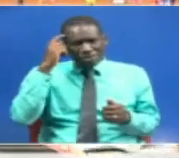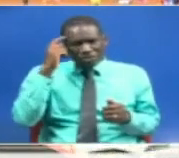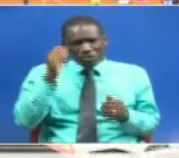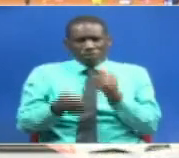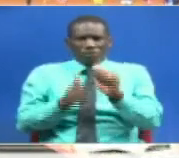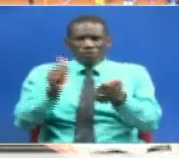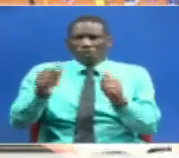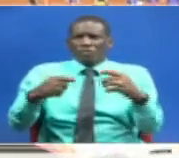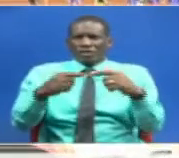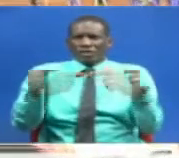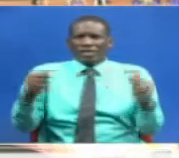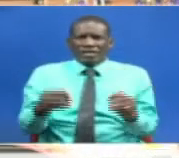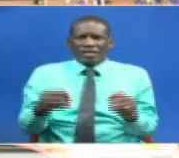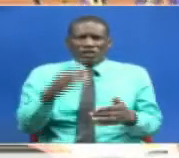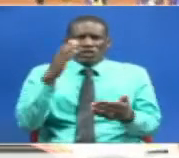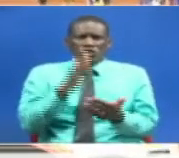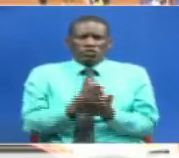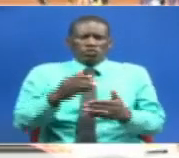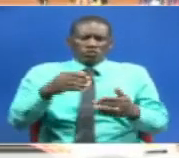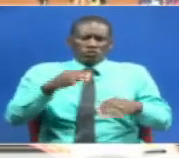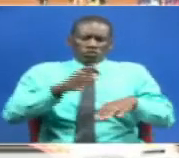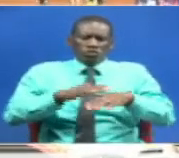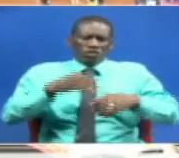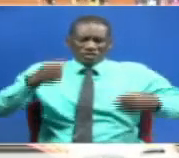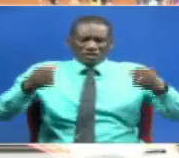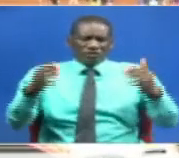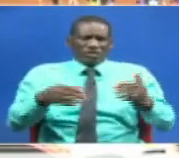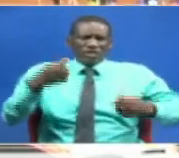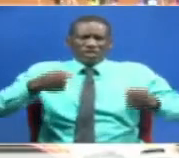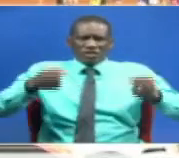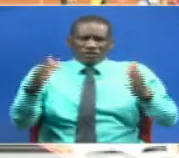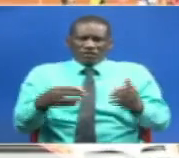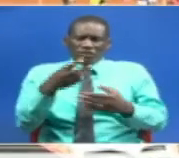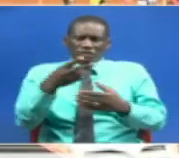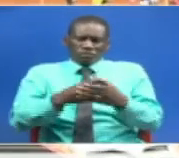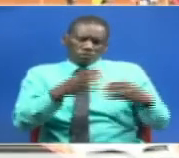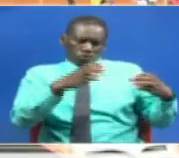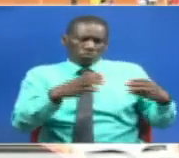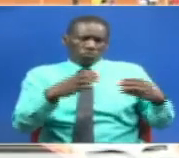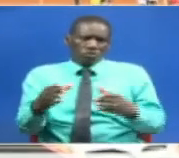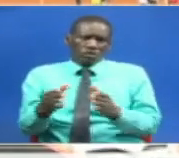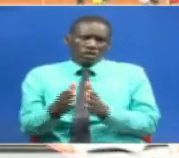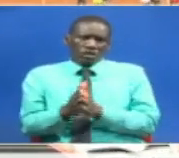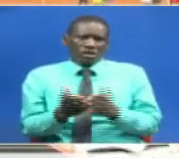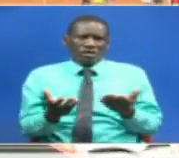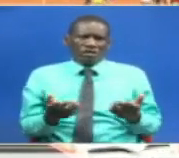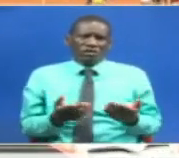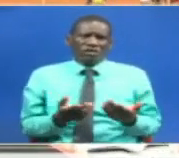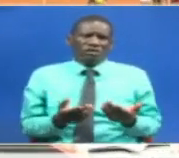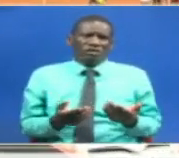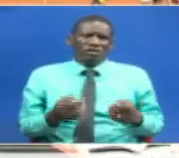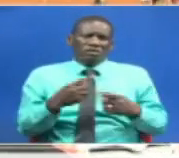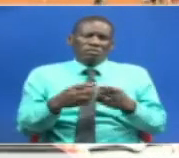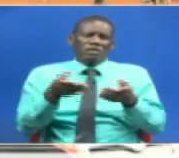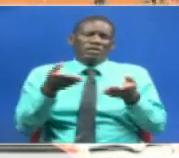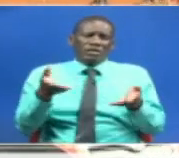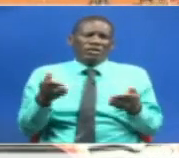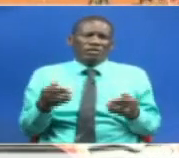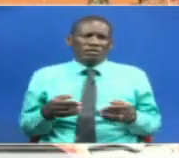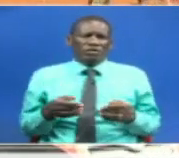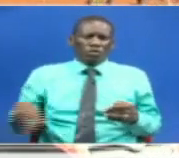against really good drivers in both categories, and unfortunately